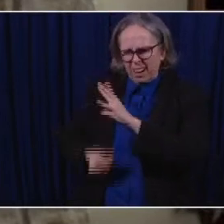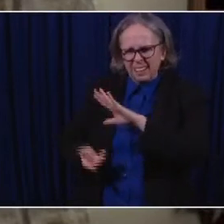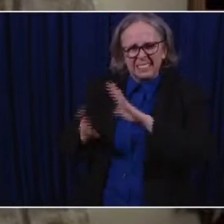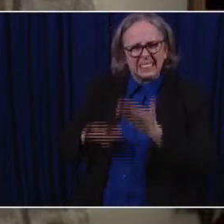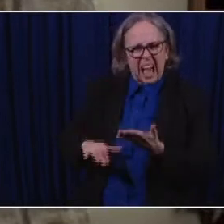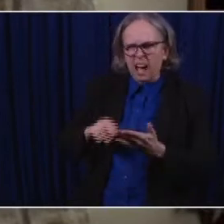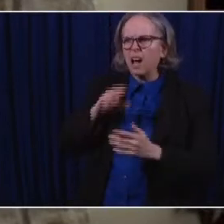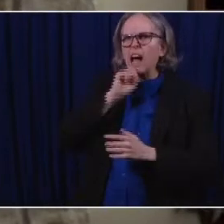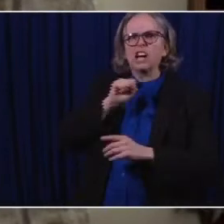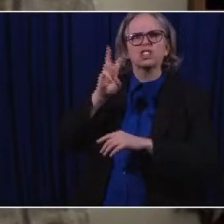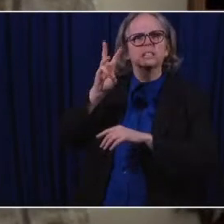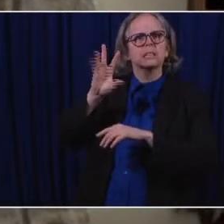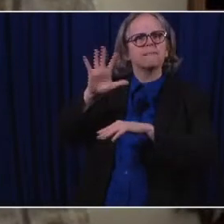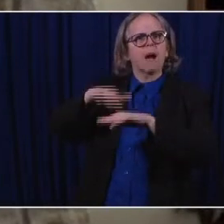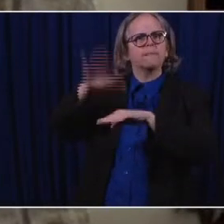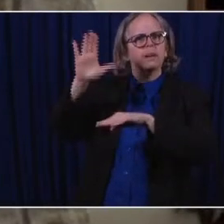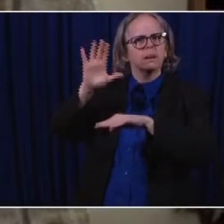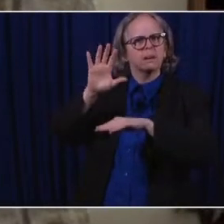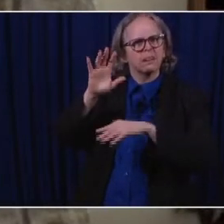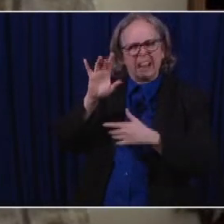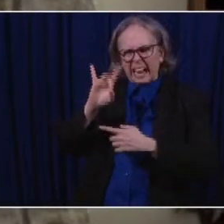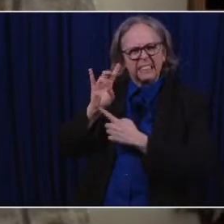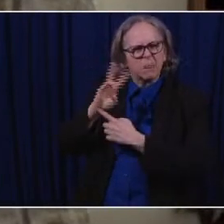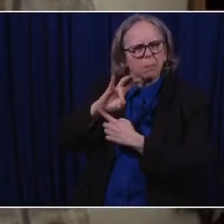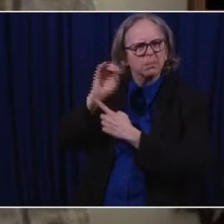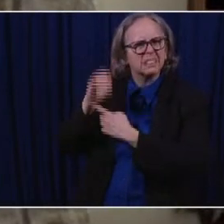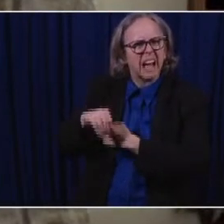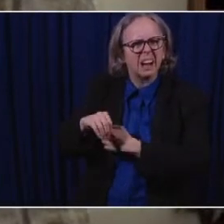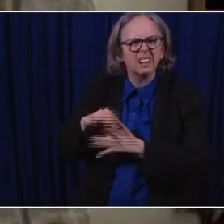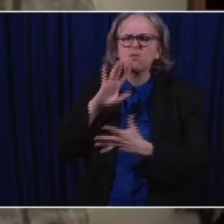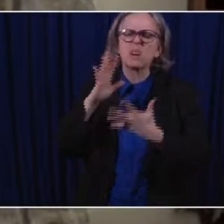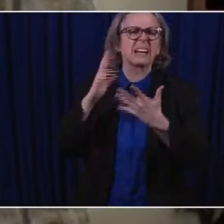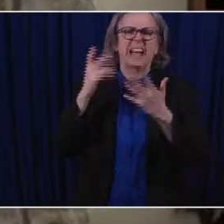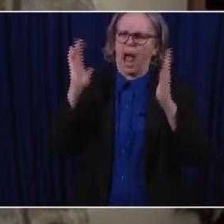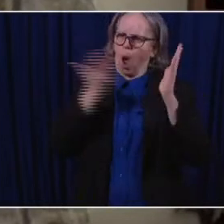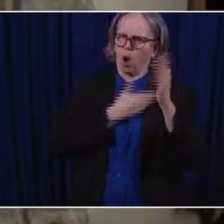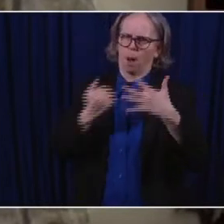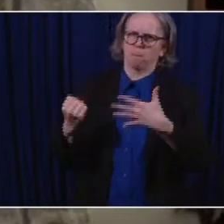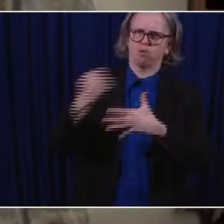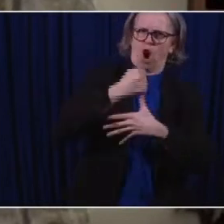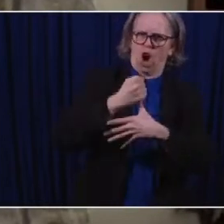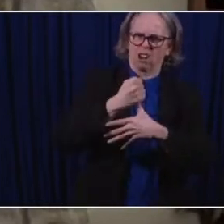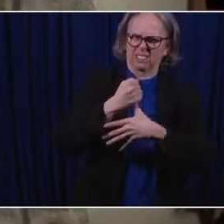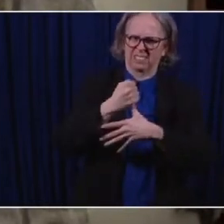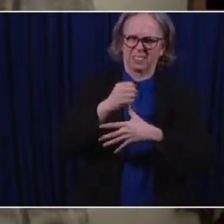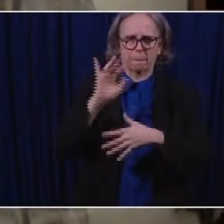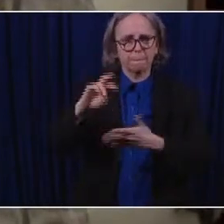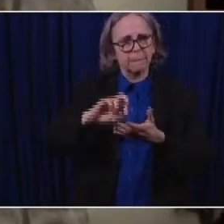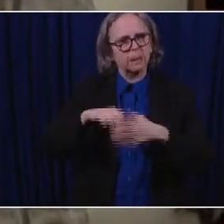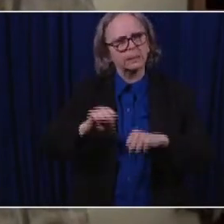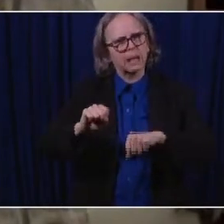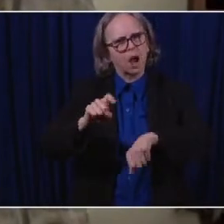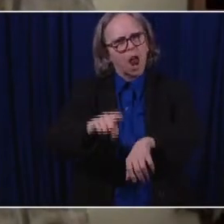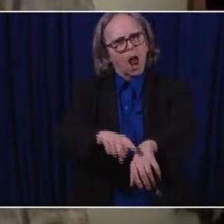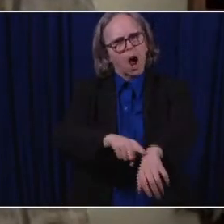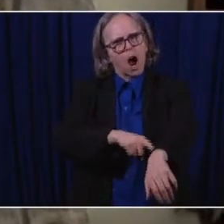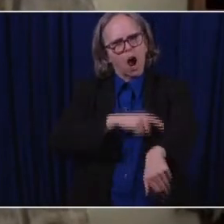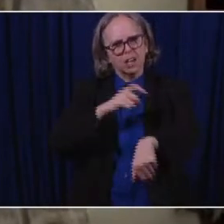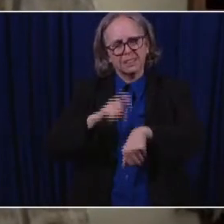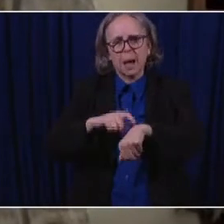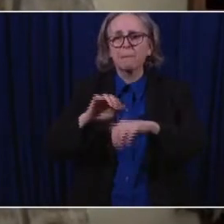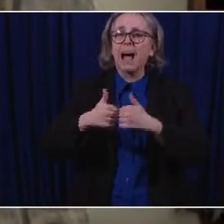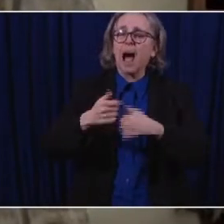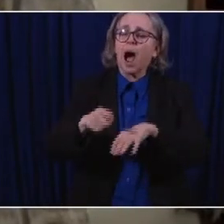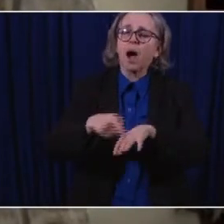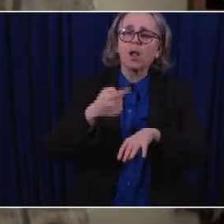that group done, and it's going to take a while. And it's how long it's going to take really depends on how fast vaccines come